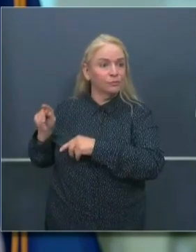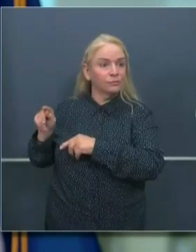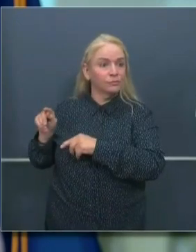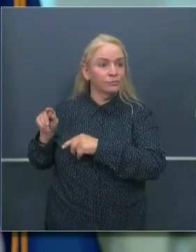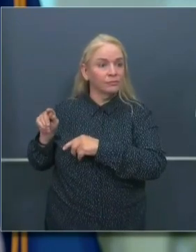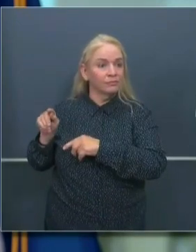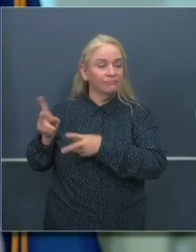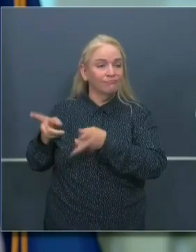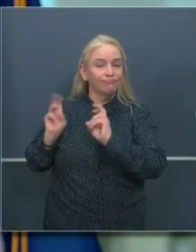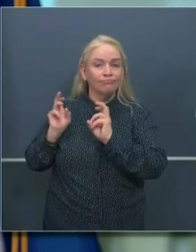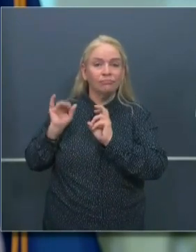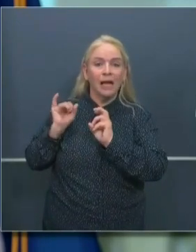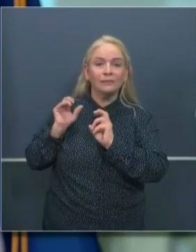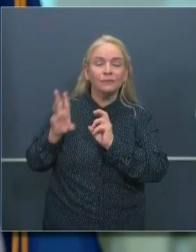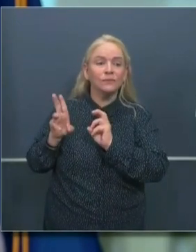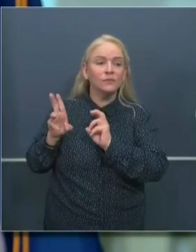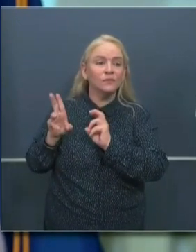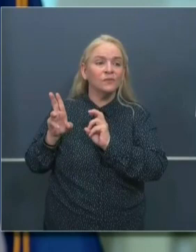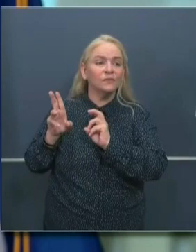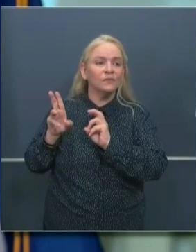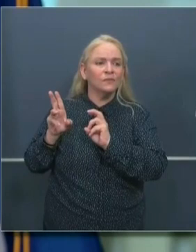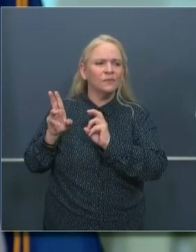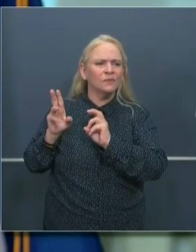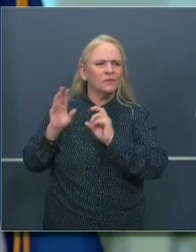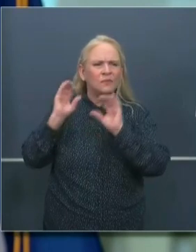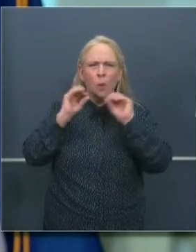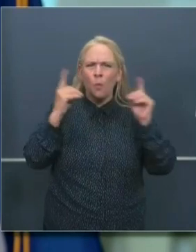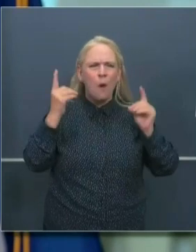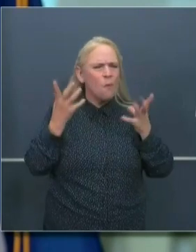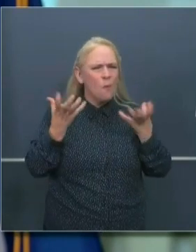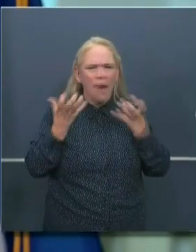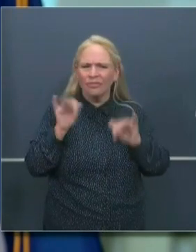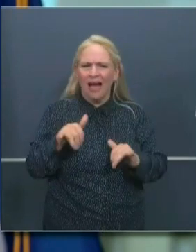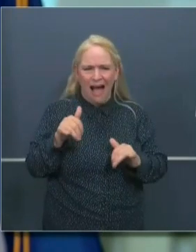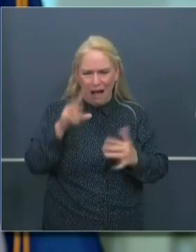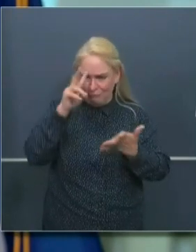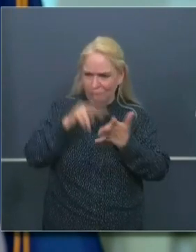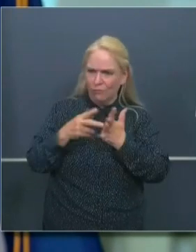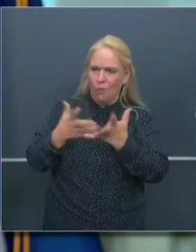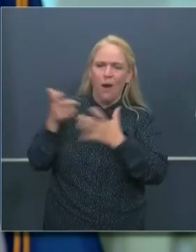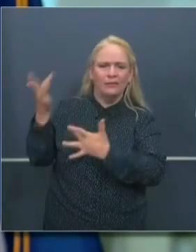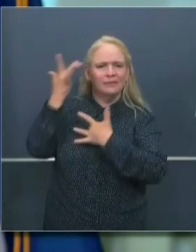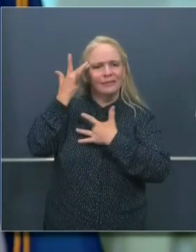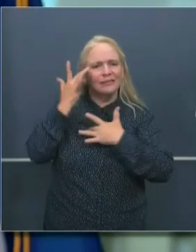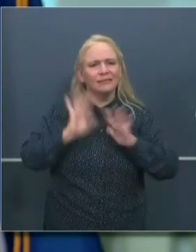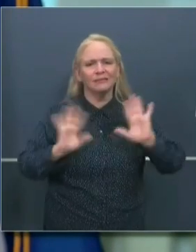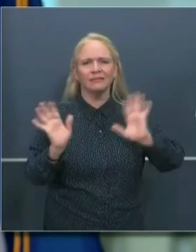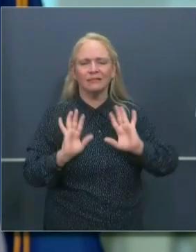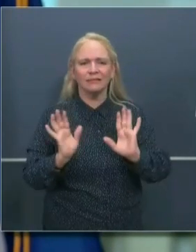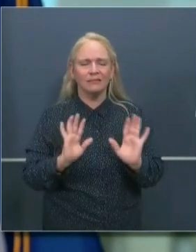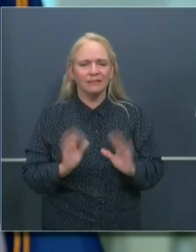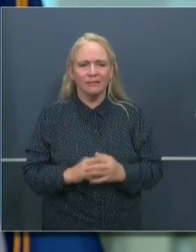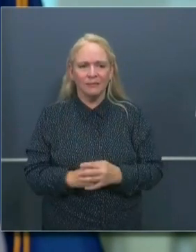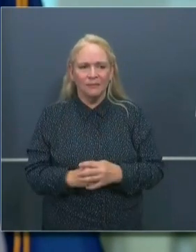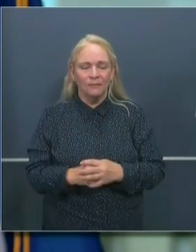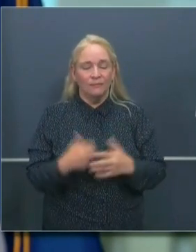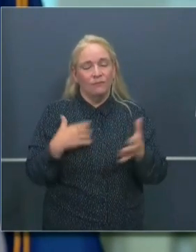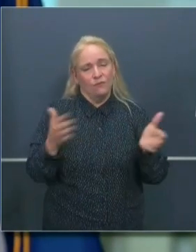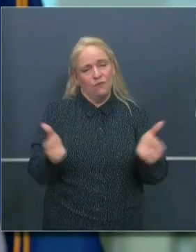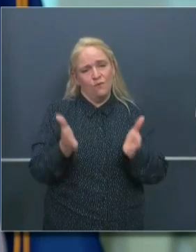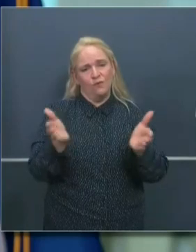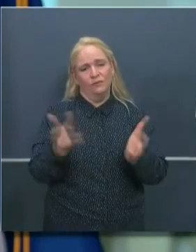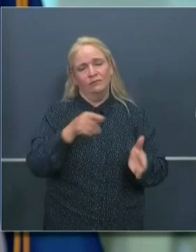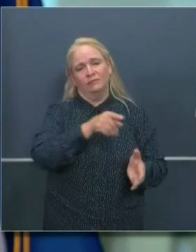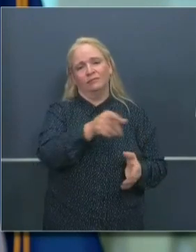on an ICU. No one wants to do that. And so again, I'm just encouraging. At the same time, we're stepping up. We've been clear based on the